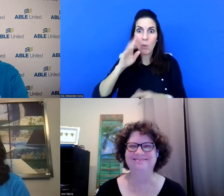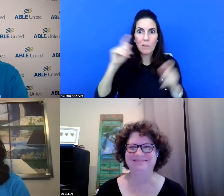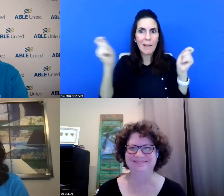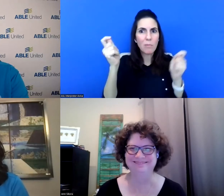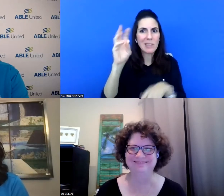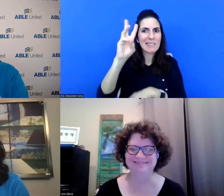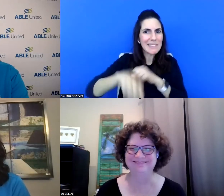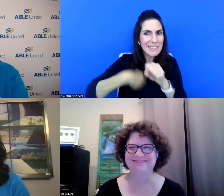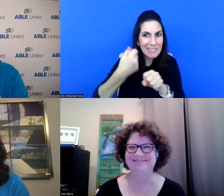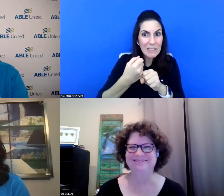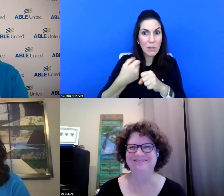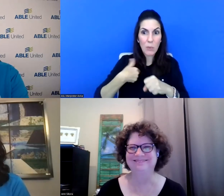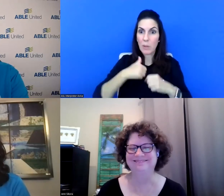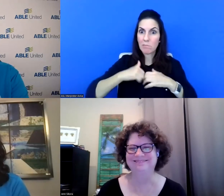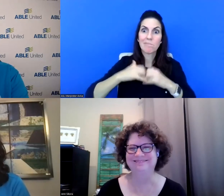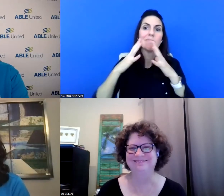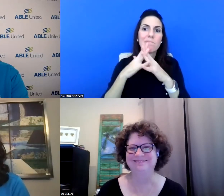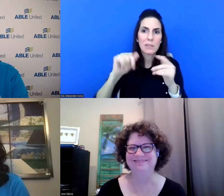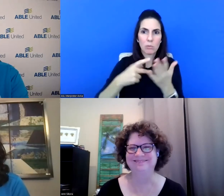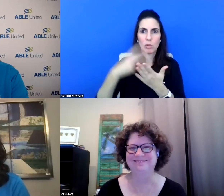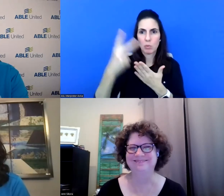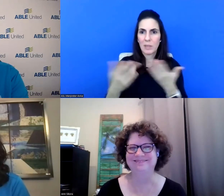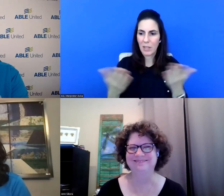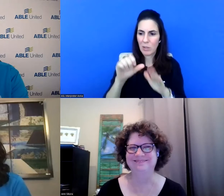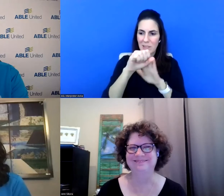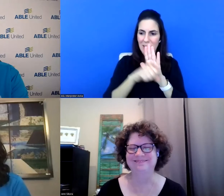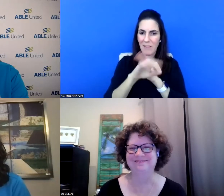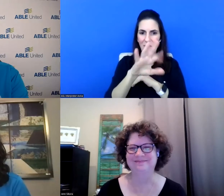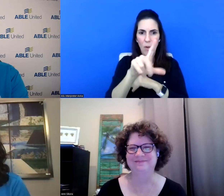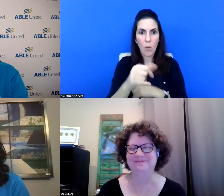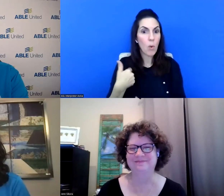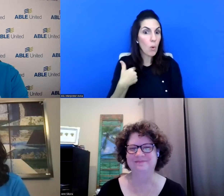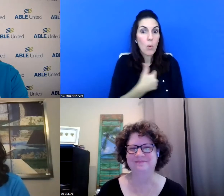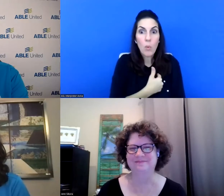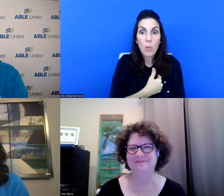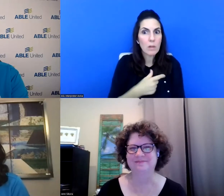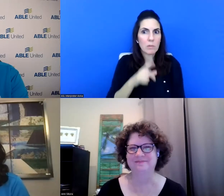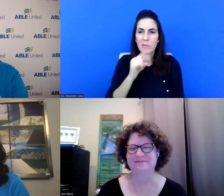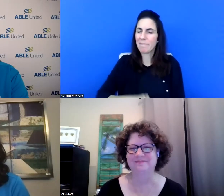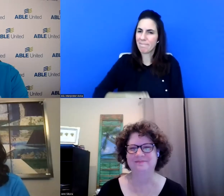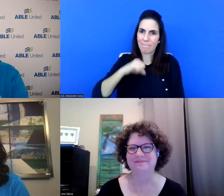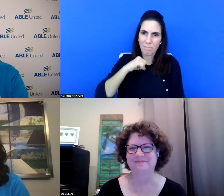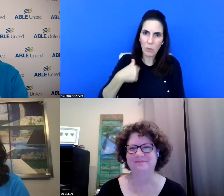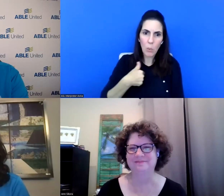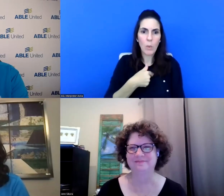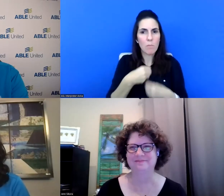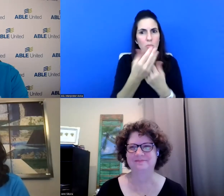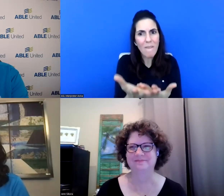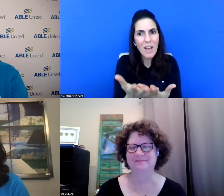years. 6 years since our program began here in the state of Florida. And we are so proud to have provided